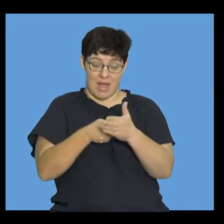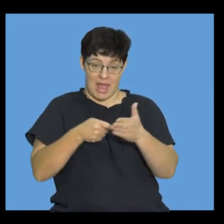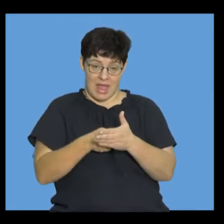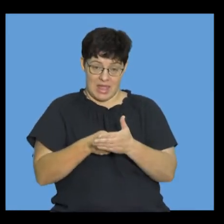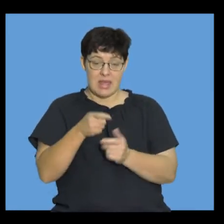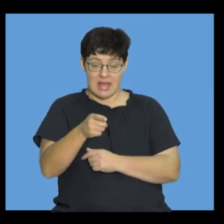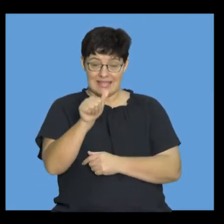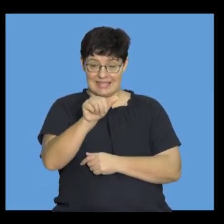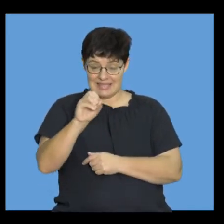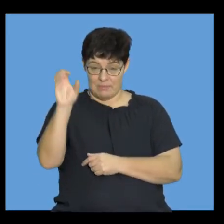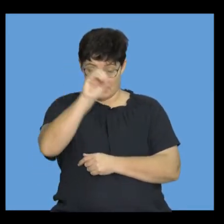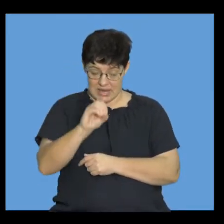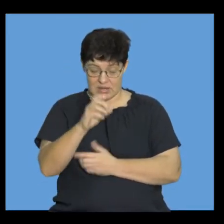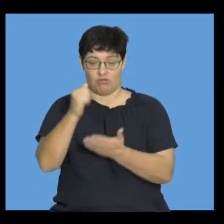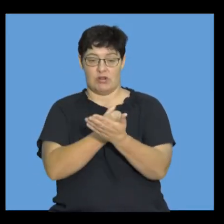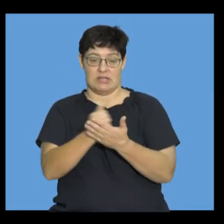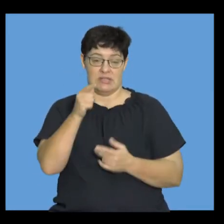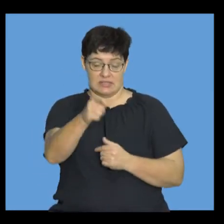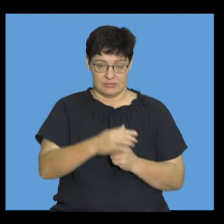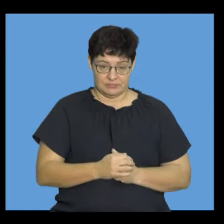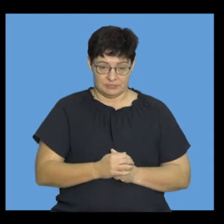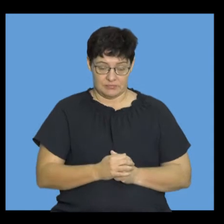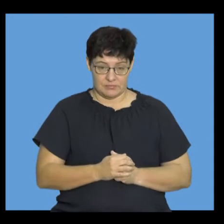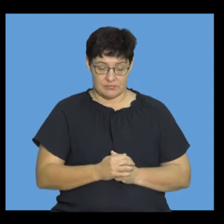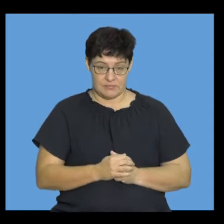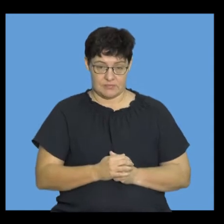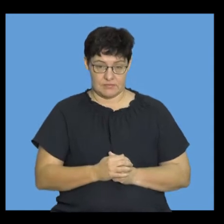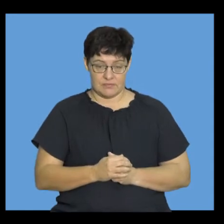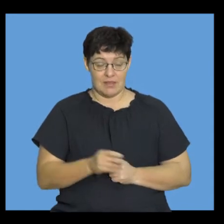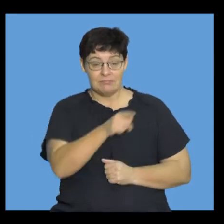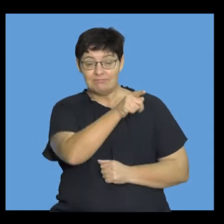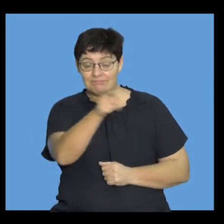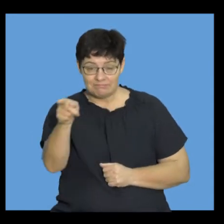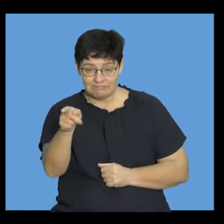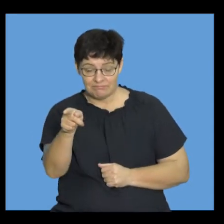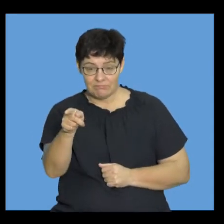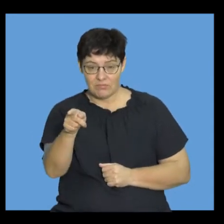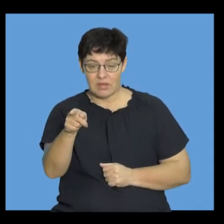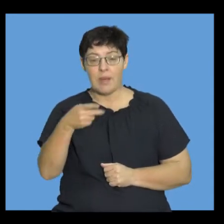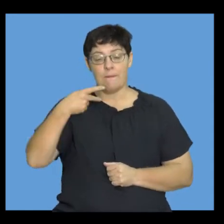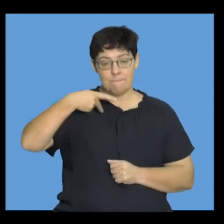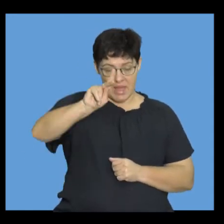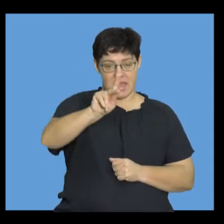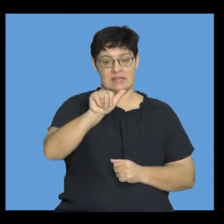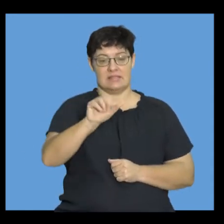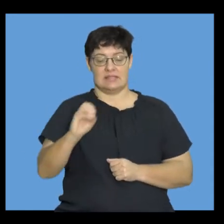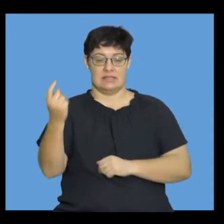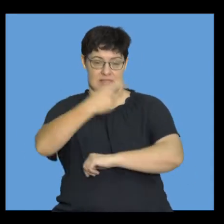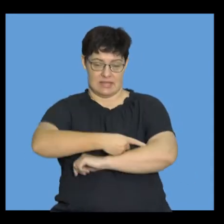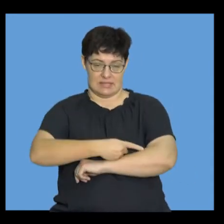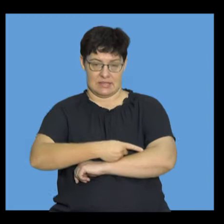credit, right? And your creditors are paid after 60 days. That means 2